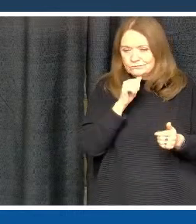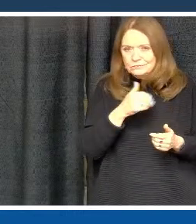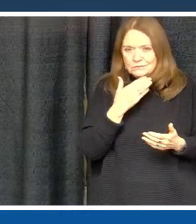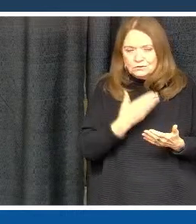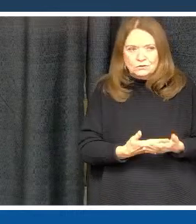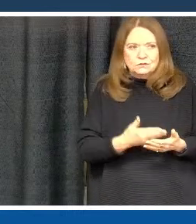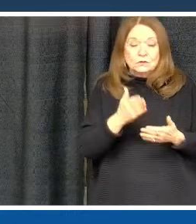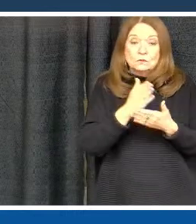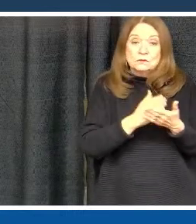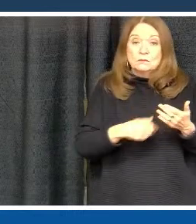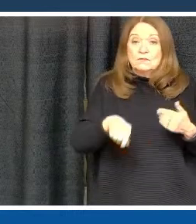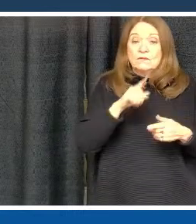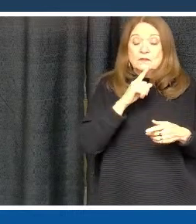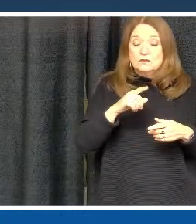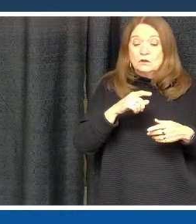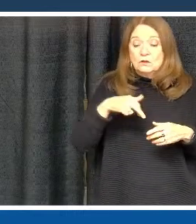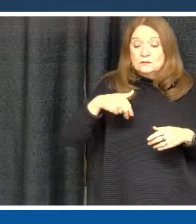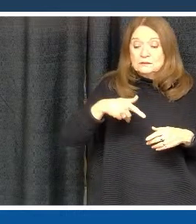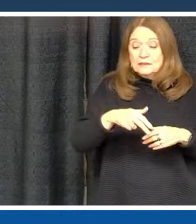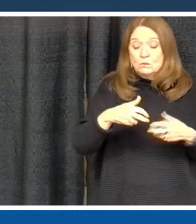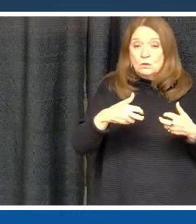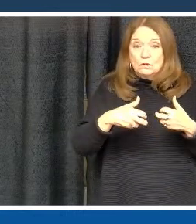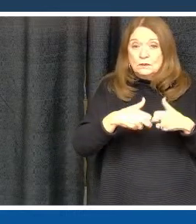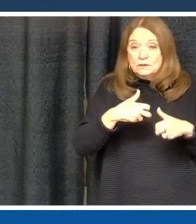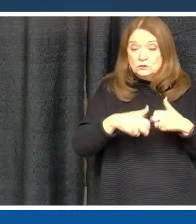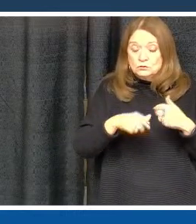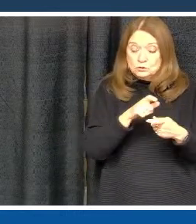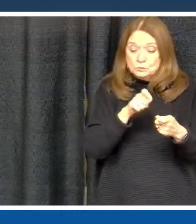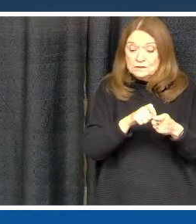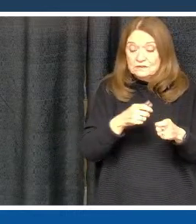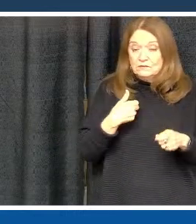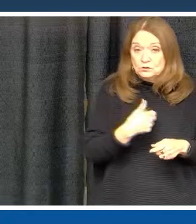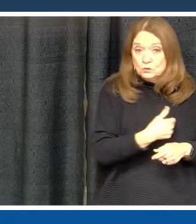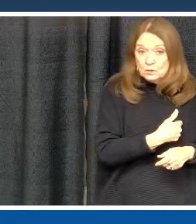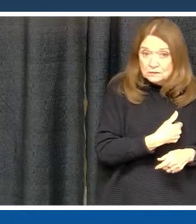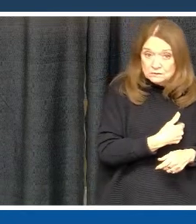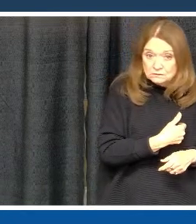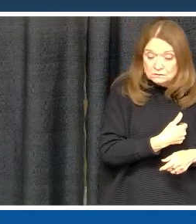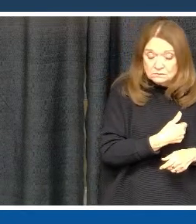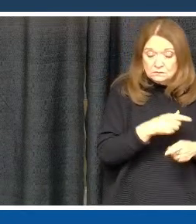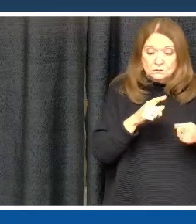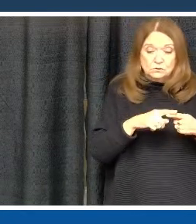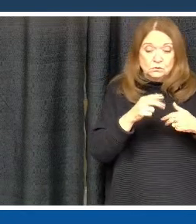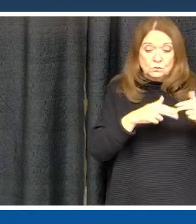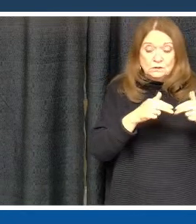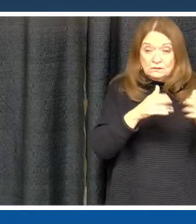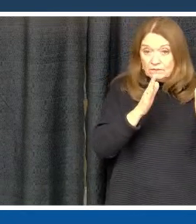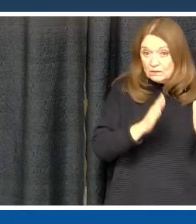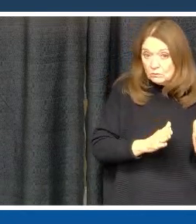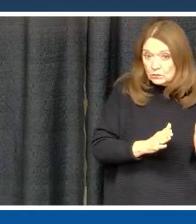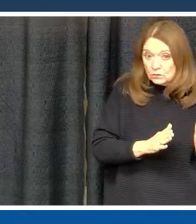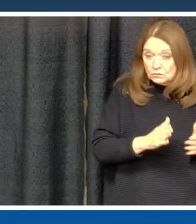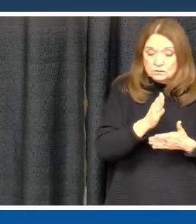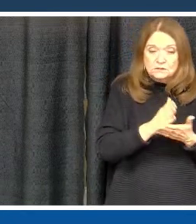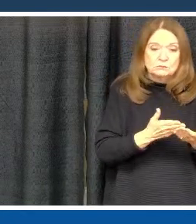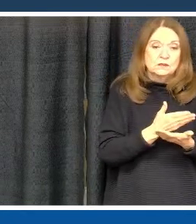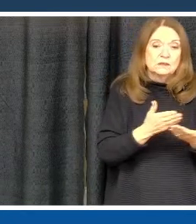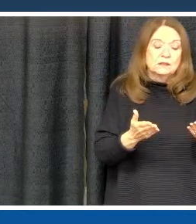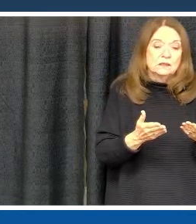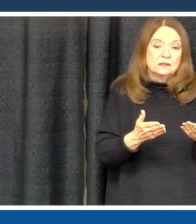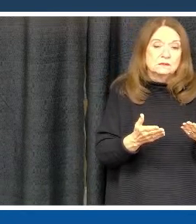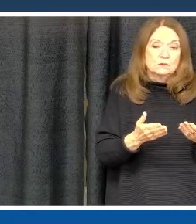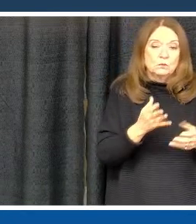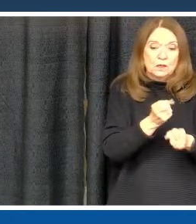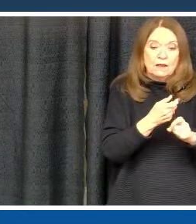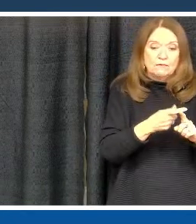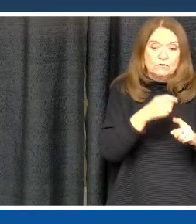again, some of these are some sidewalk issues that would be specific to us, to a developer or otherwise. This is some of the stuff that came from the Home